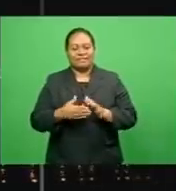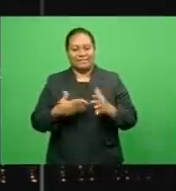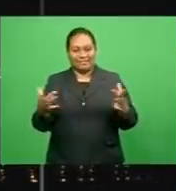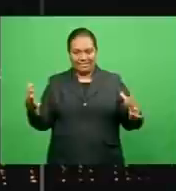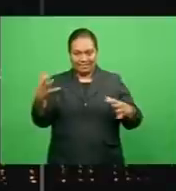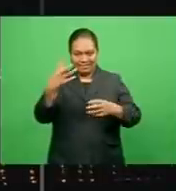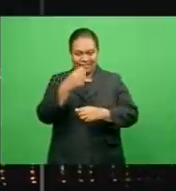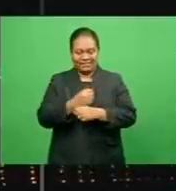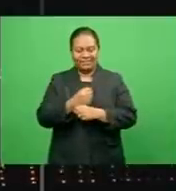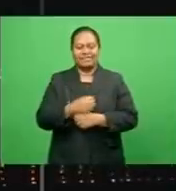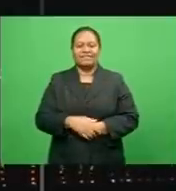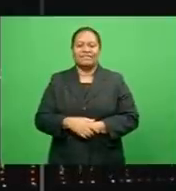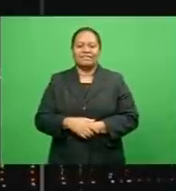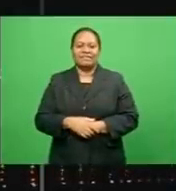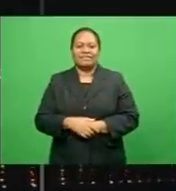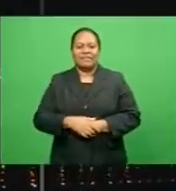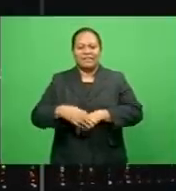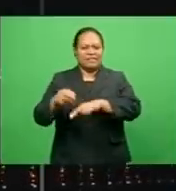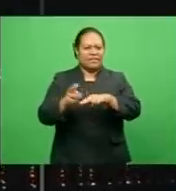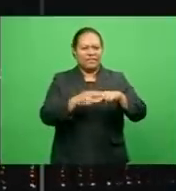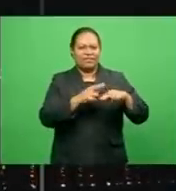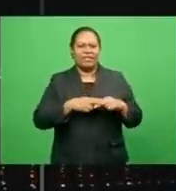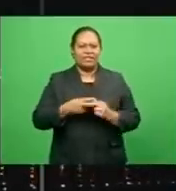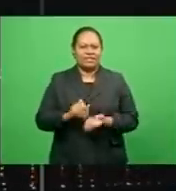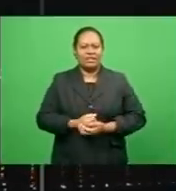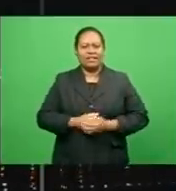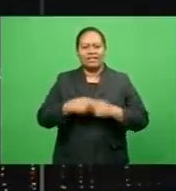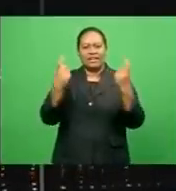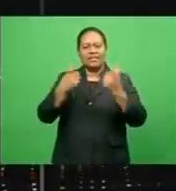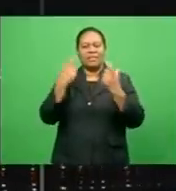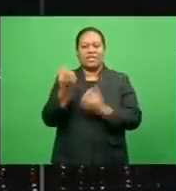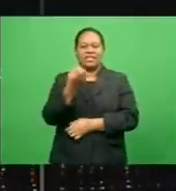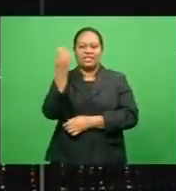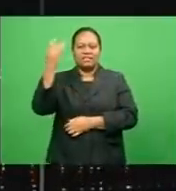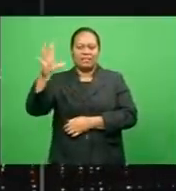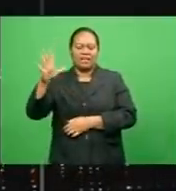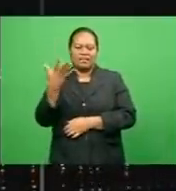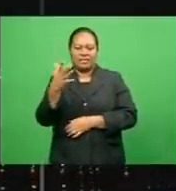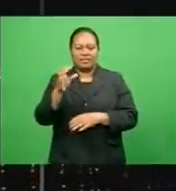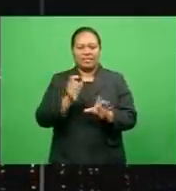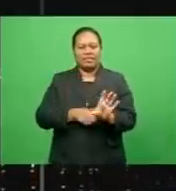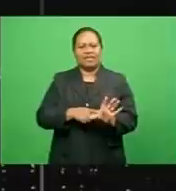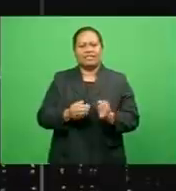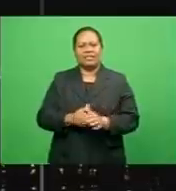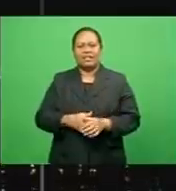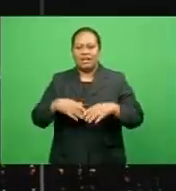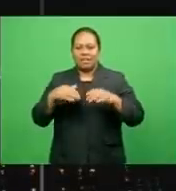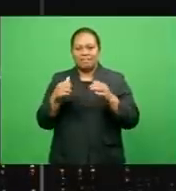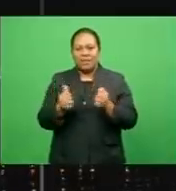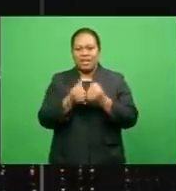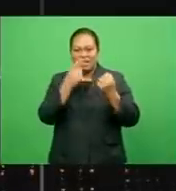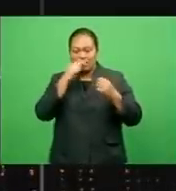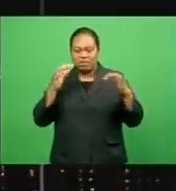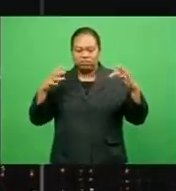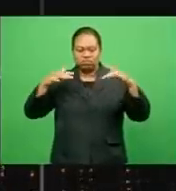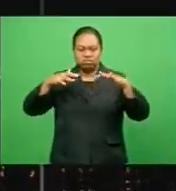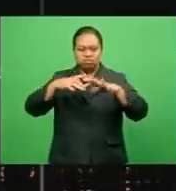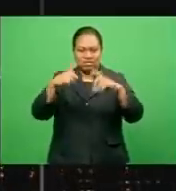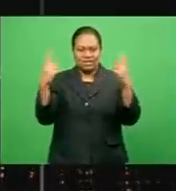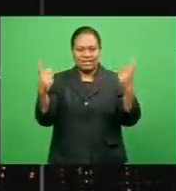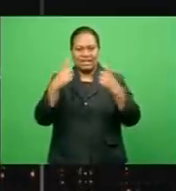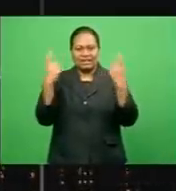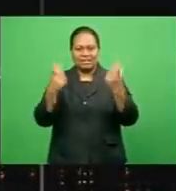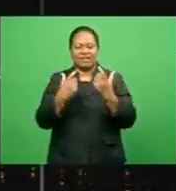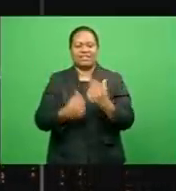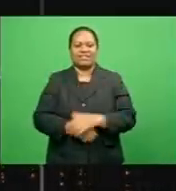main stories for tonight, Fiji marks 50 years of self-governance. Hundreds turn up for Fiji Day celebrations and